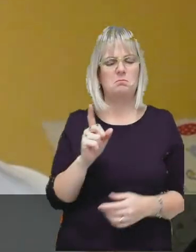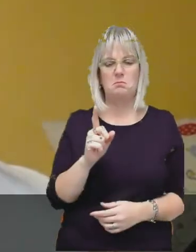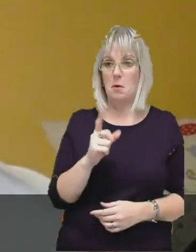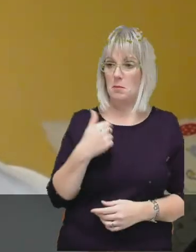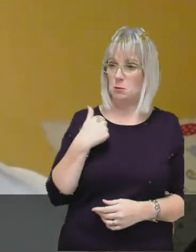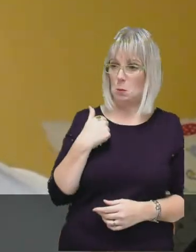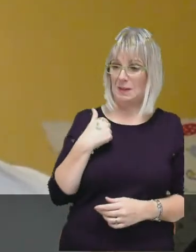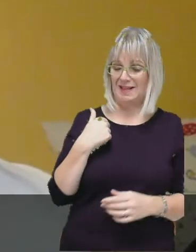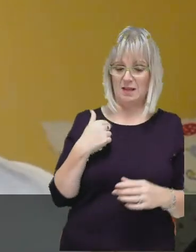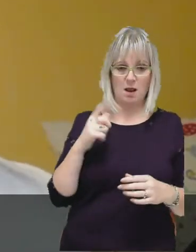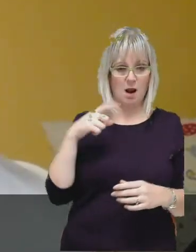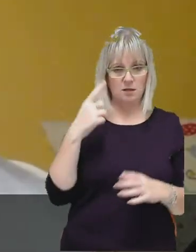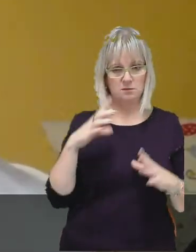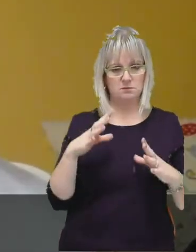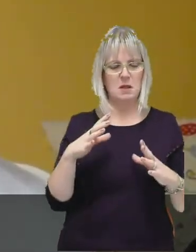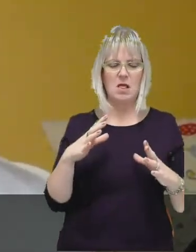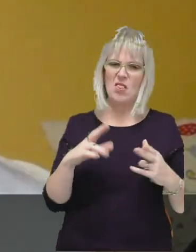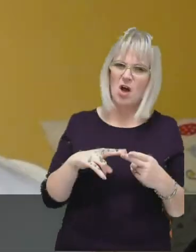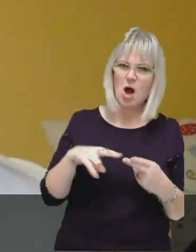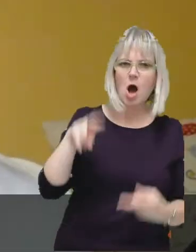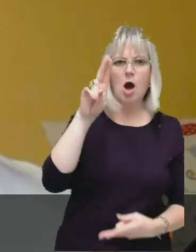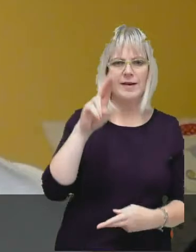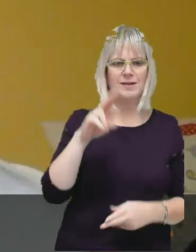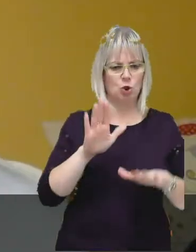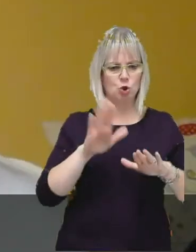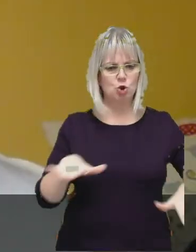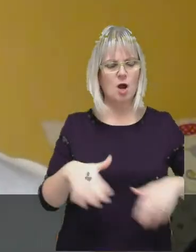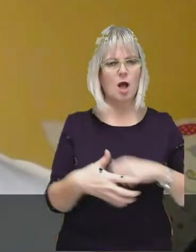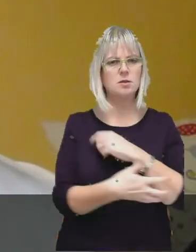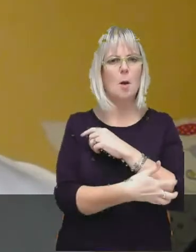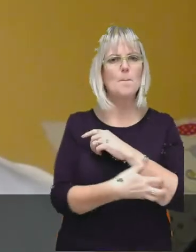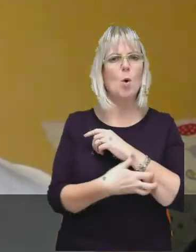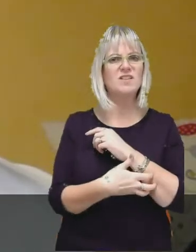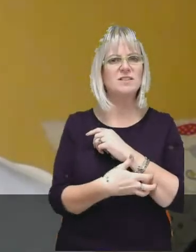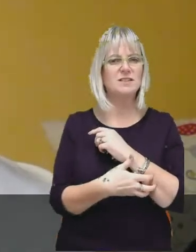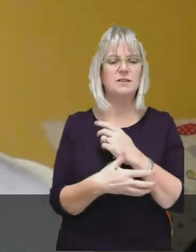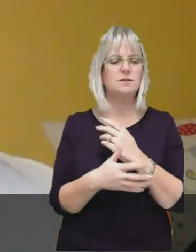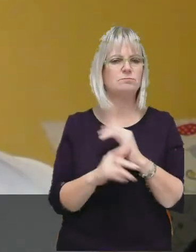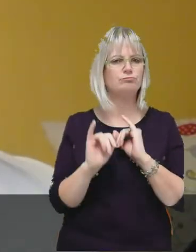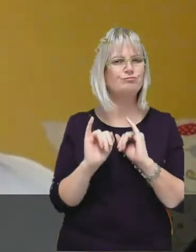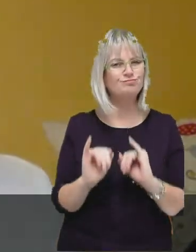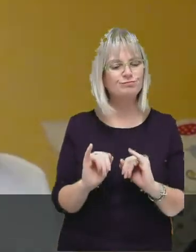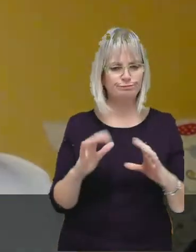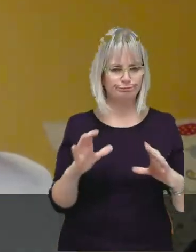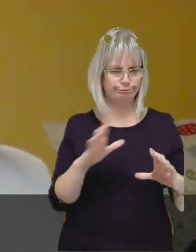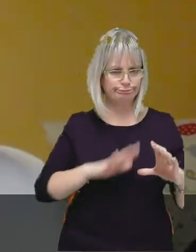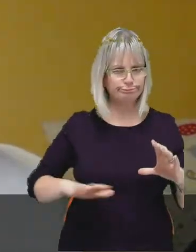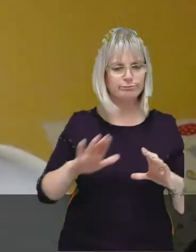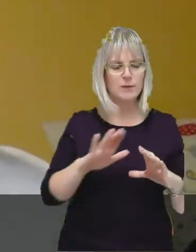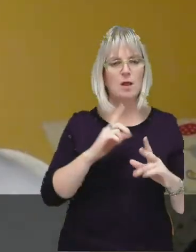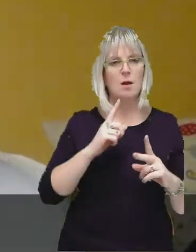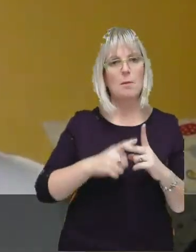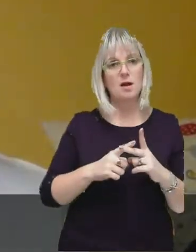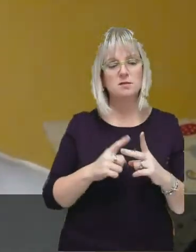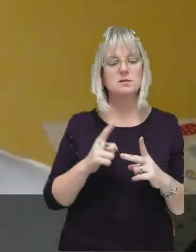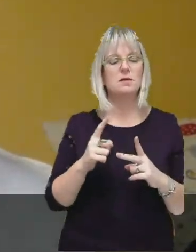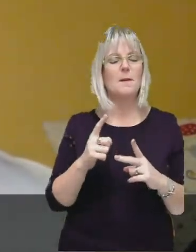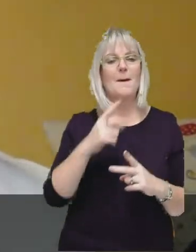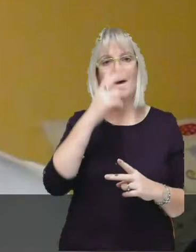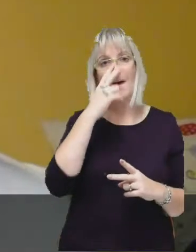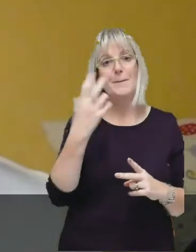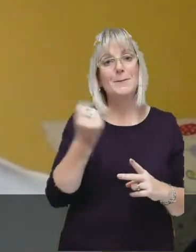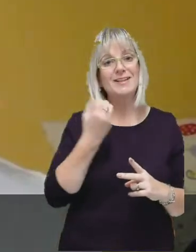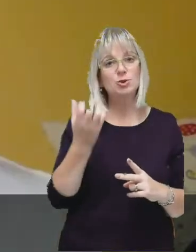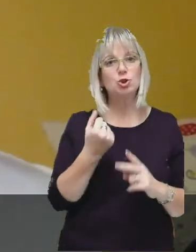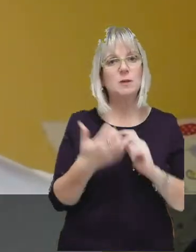poverty level in the country, the city with the highest child poverty, and the joint highest pensioner poverty. And that free travel is